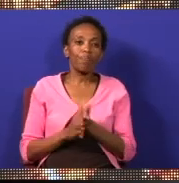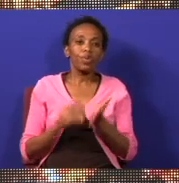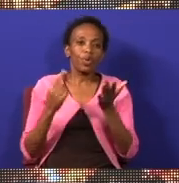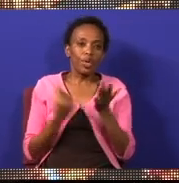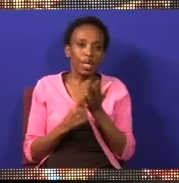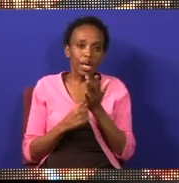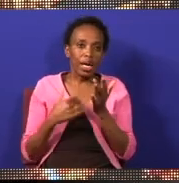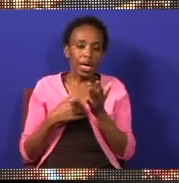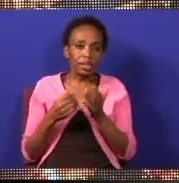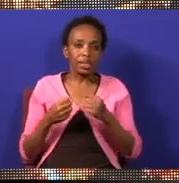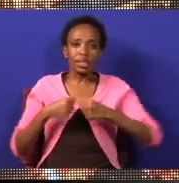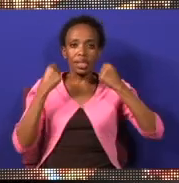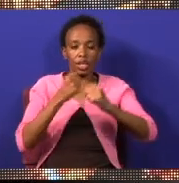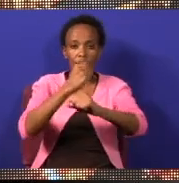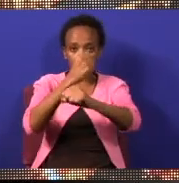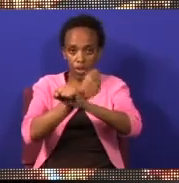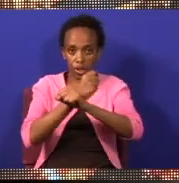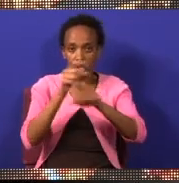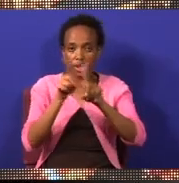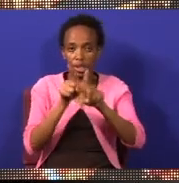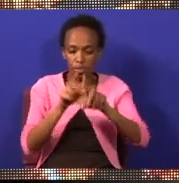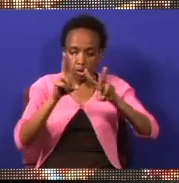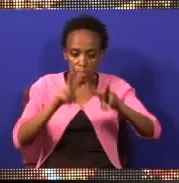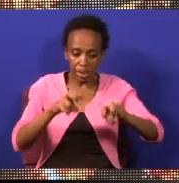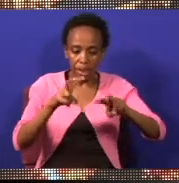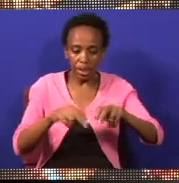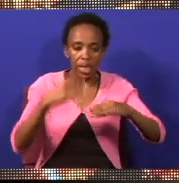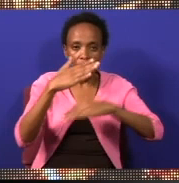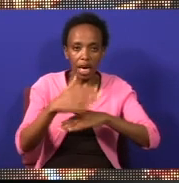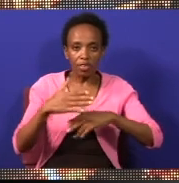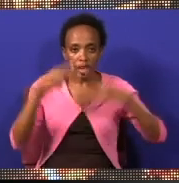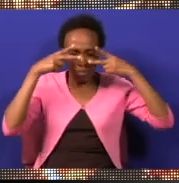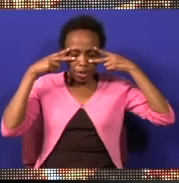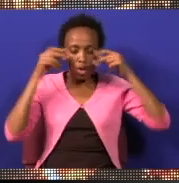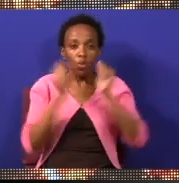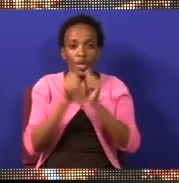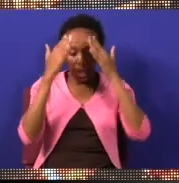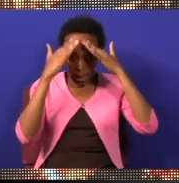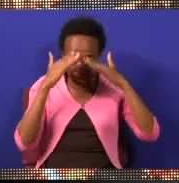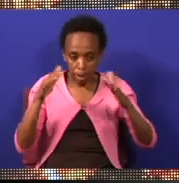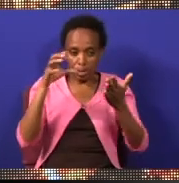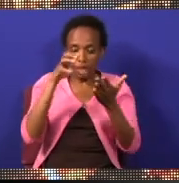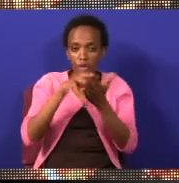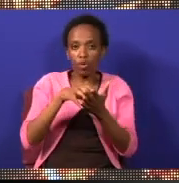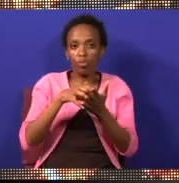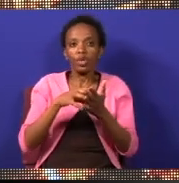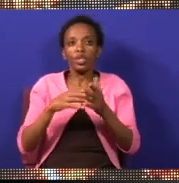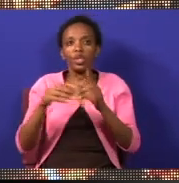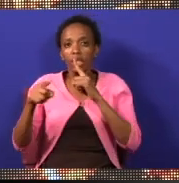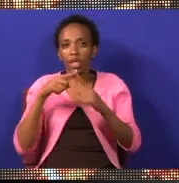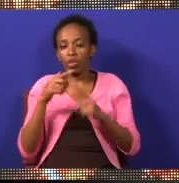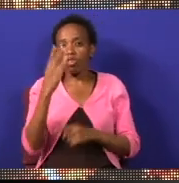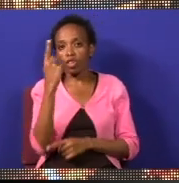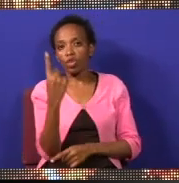Uganda has heightened security and launched a massive search after militants affiliated with the Islamic State group slaughtered at least